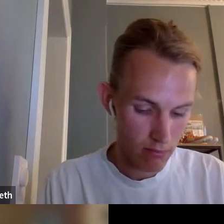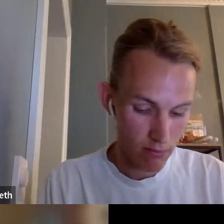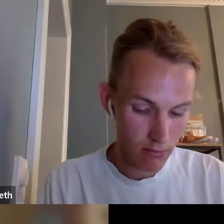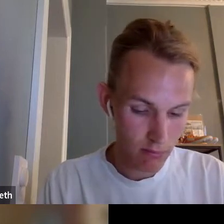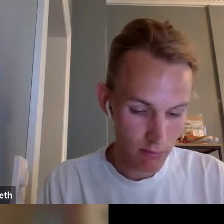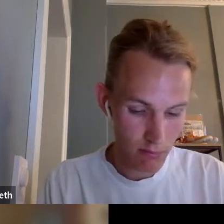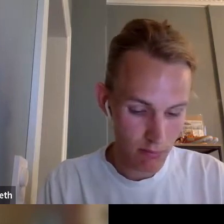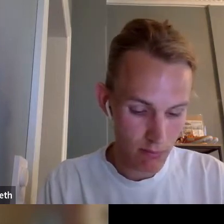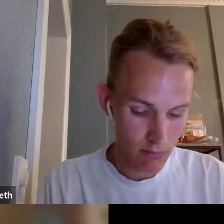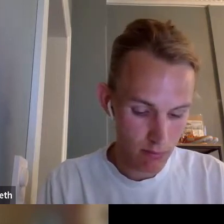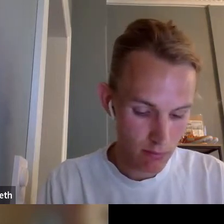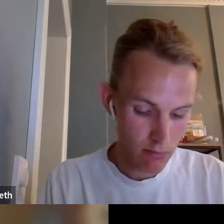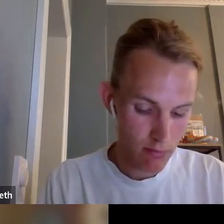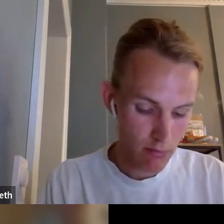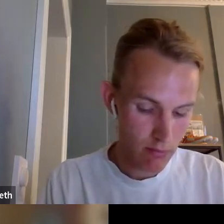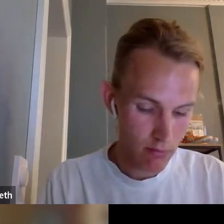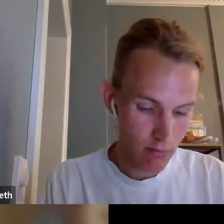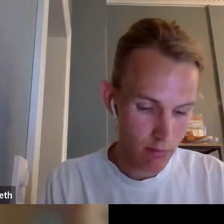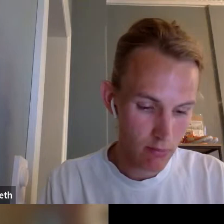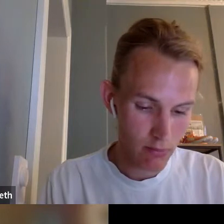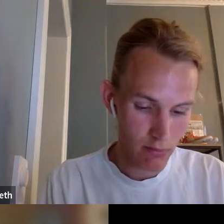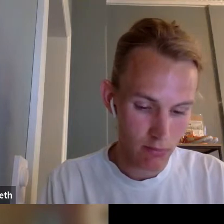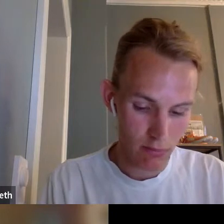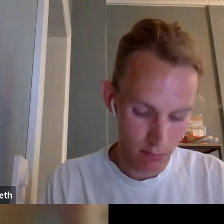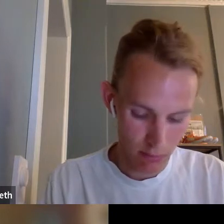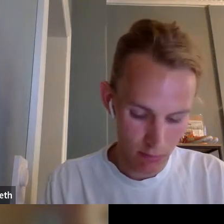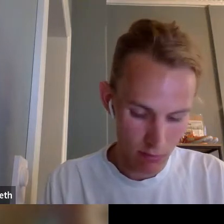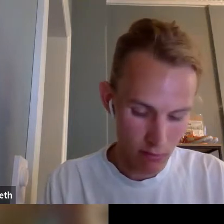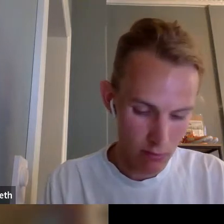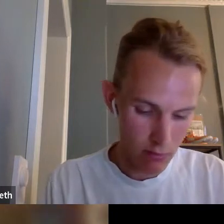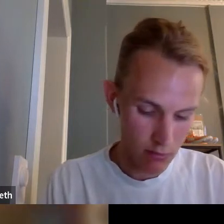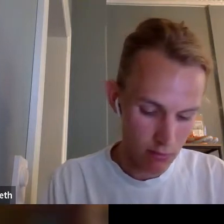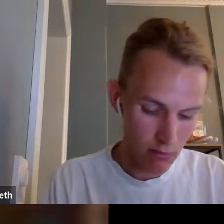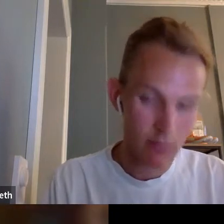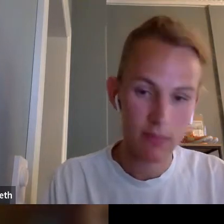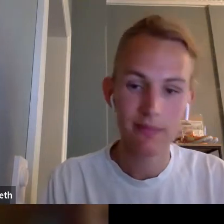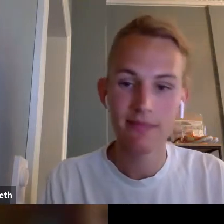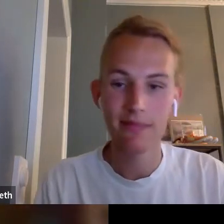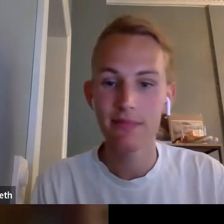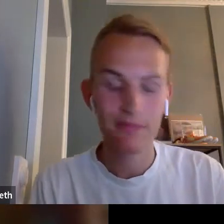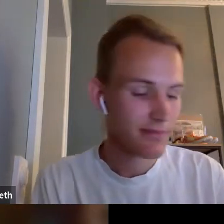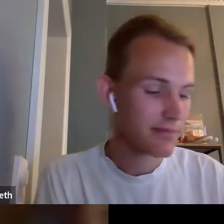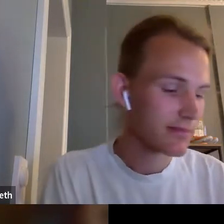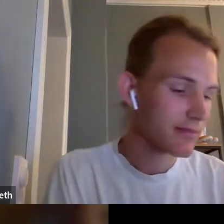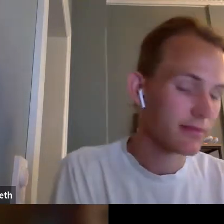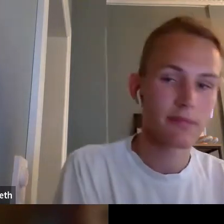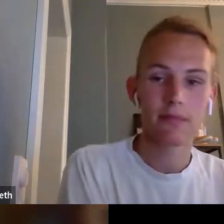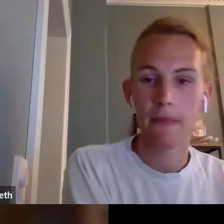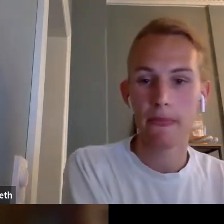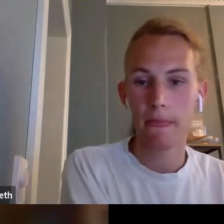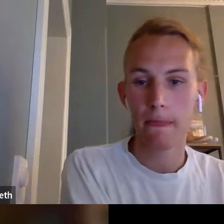Active Citizens Fund regional program. This time, we are very excited to welcome two lecturers from